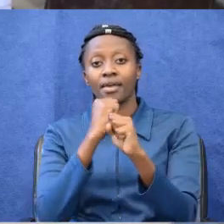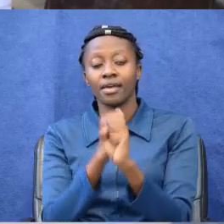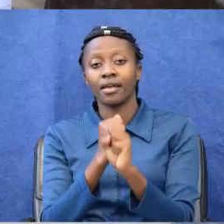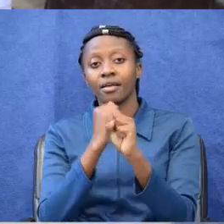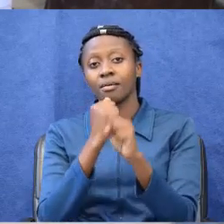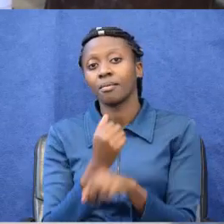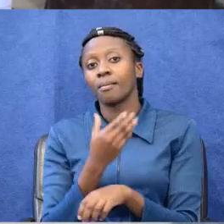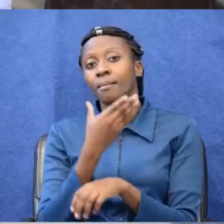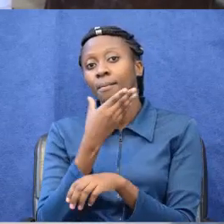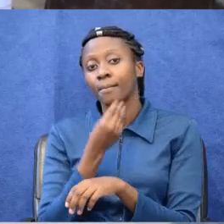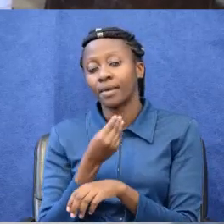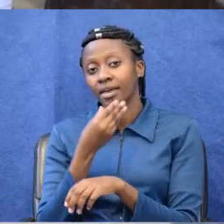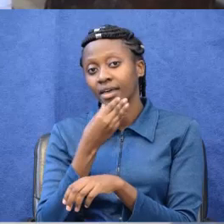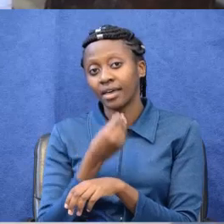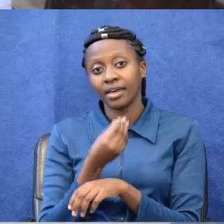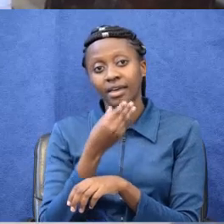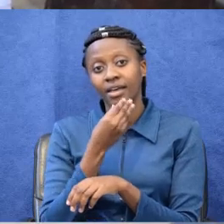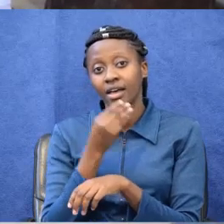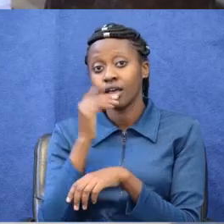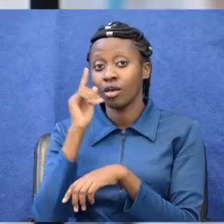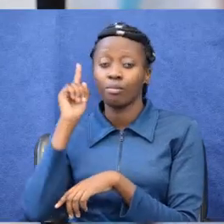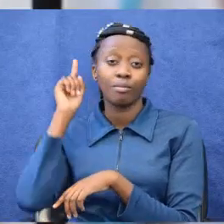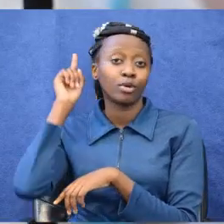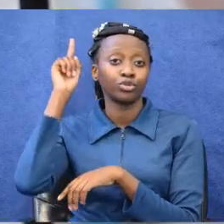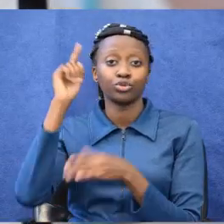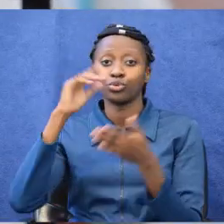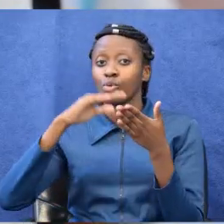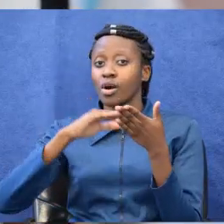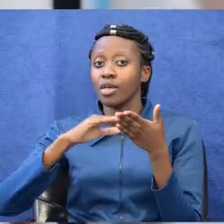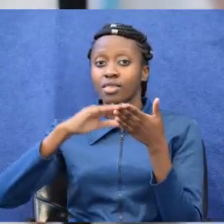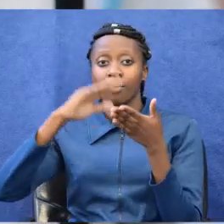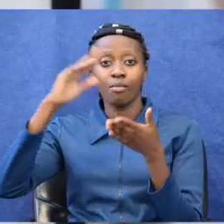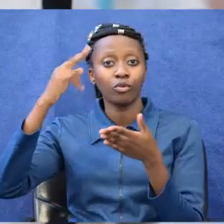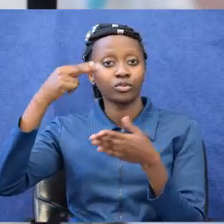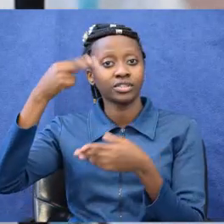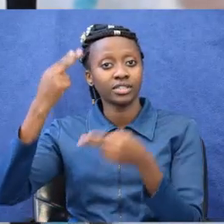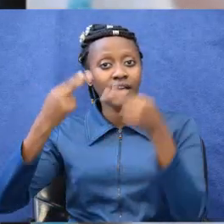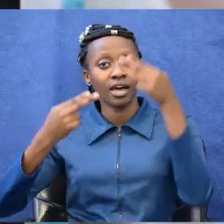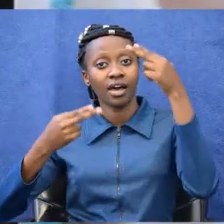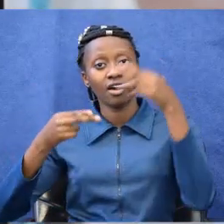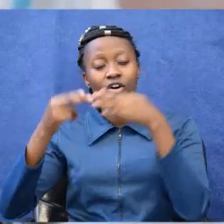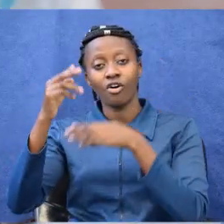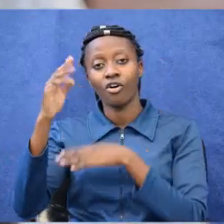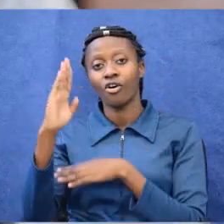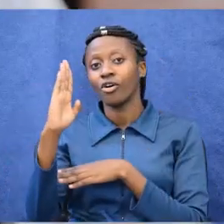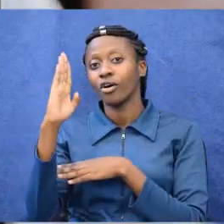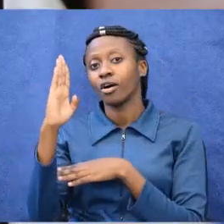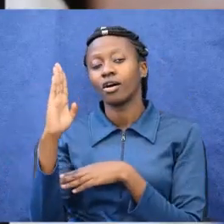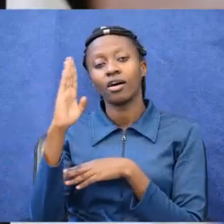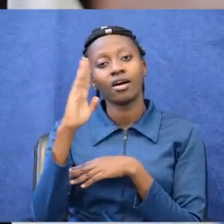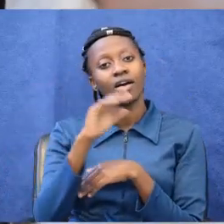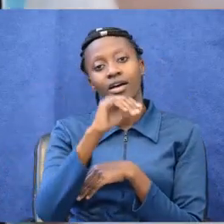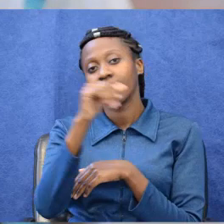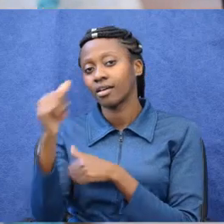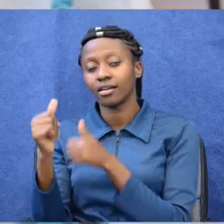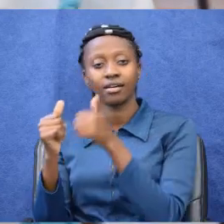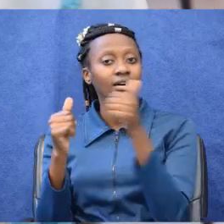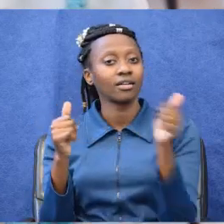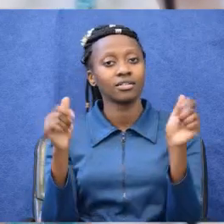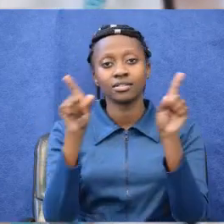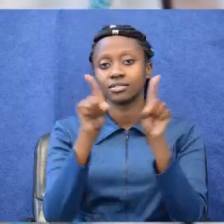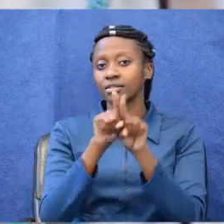they are the works of men, but you are the most high